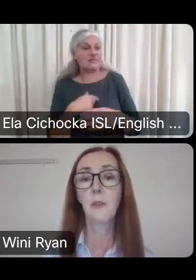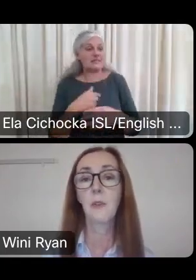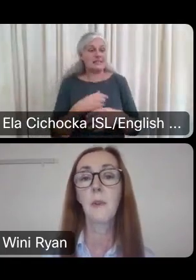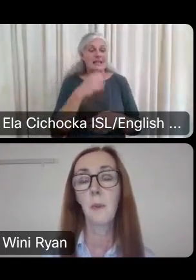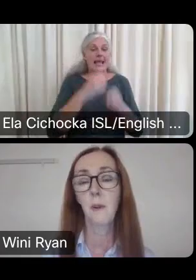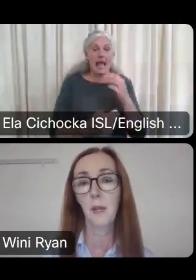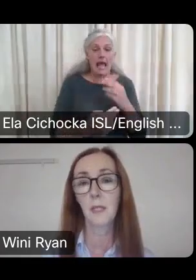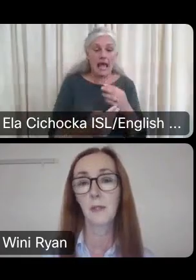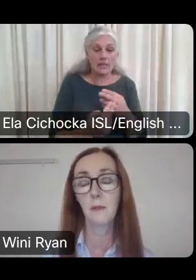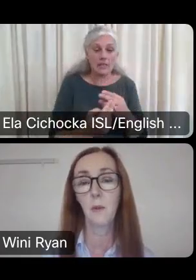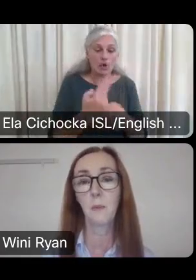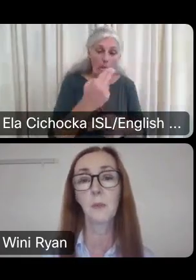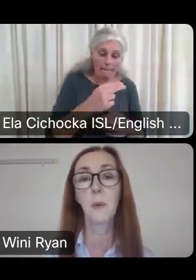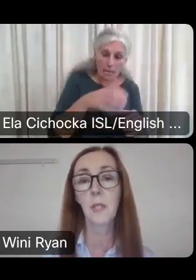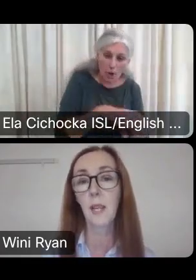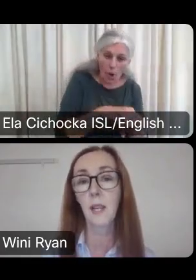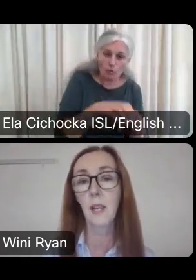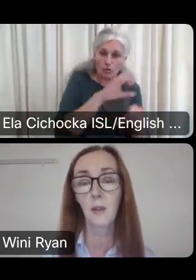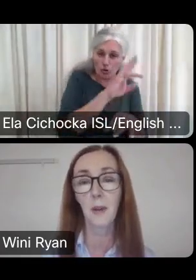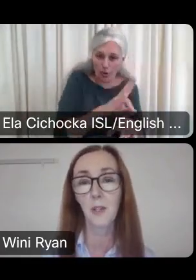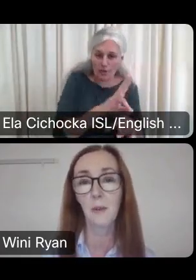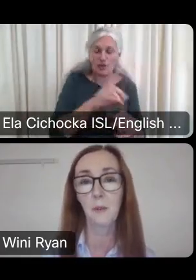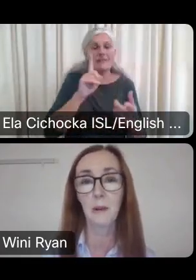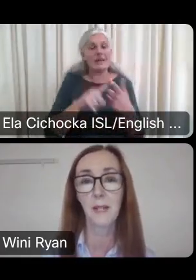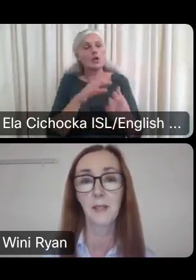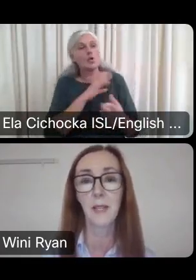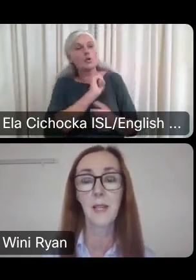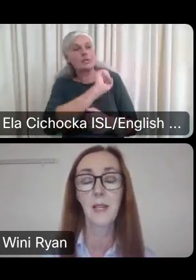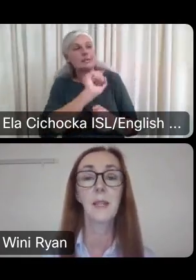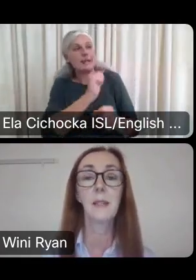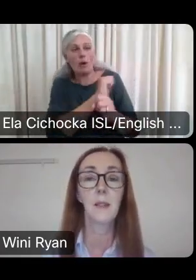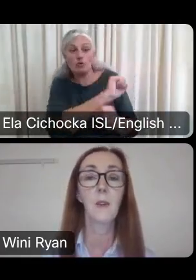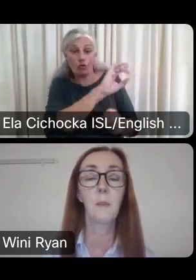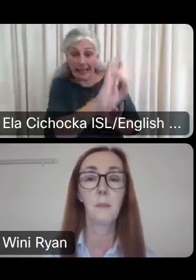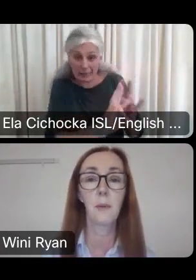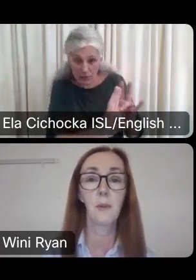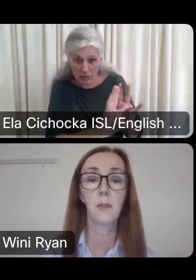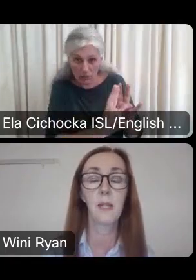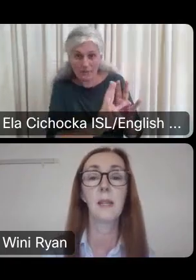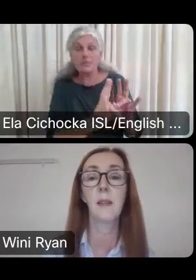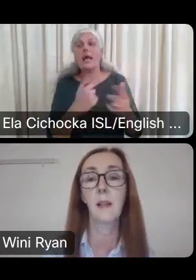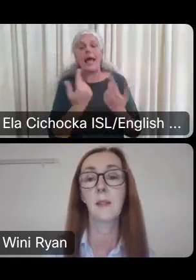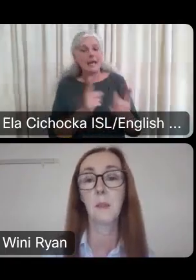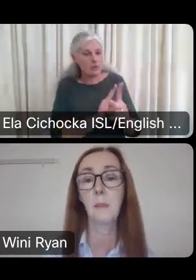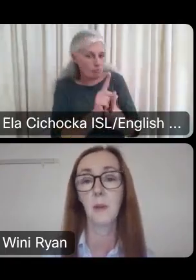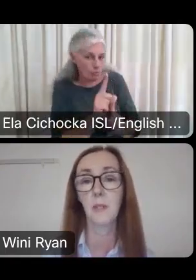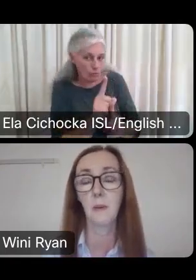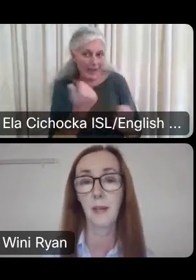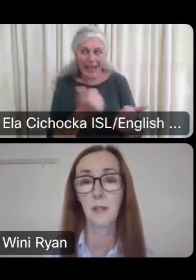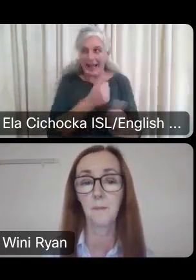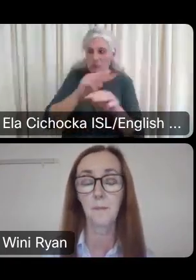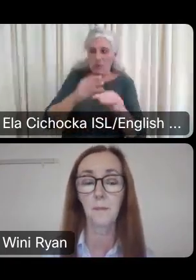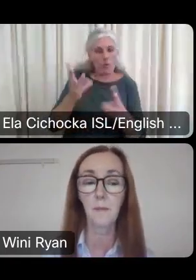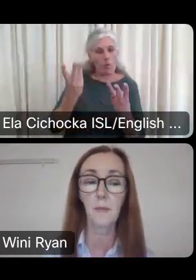there are 3 open questions. What was particularly good about your experience? Anything that could be improved, and anything else that people want to